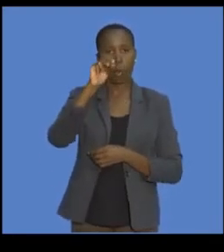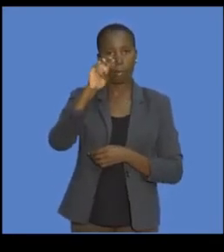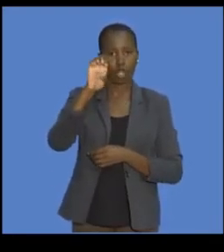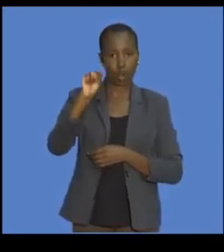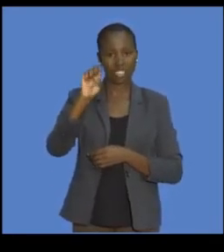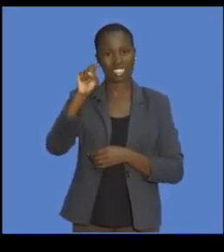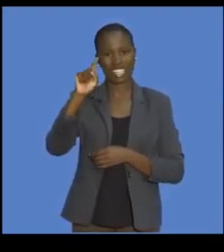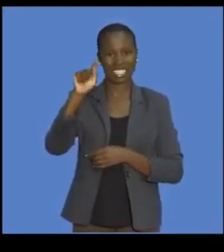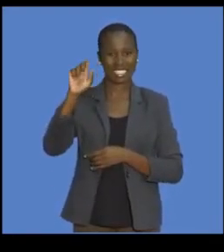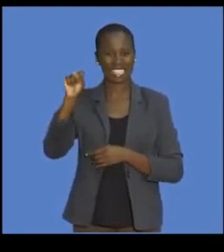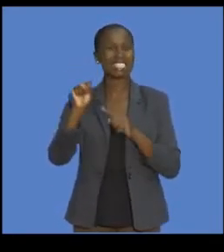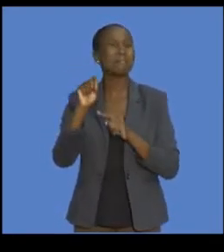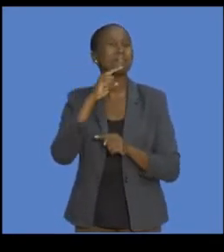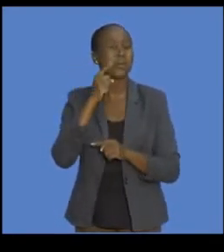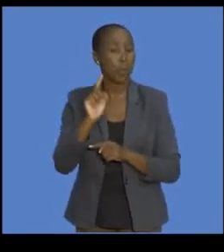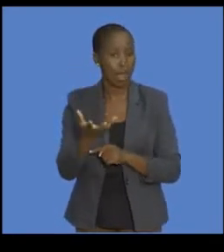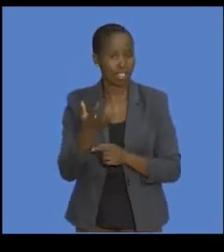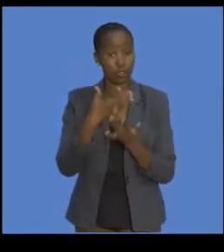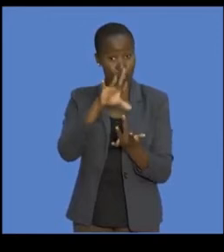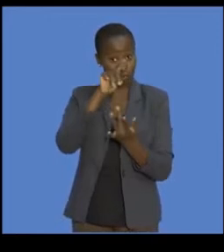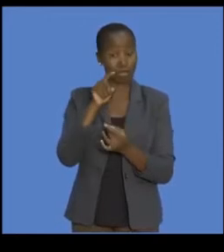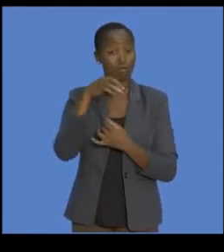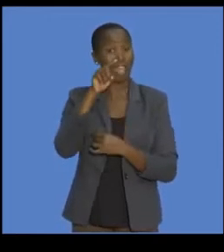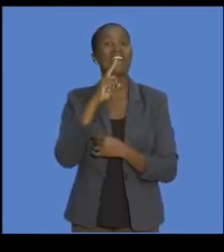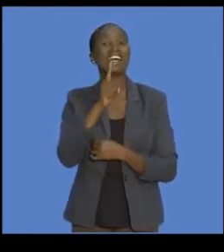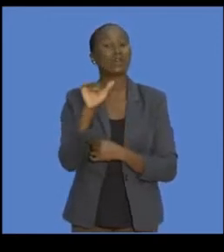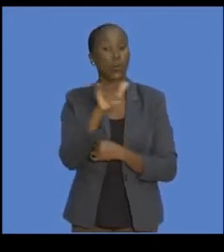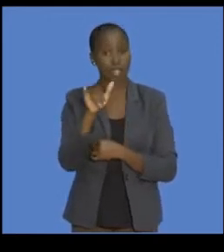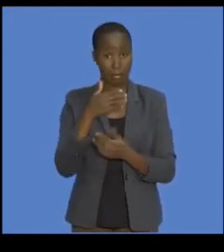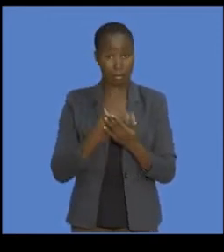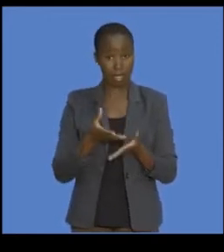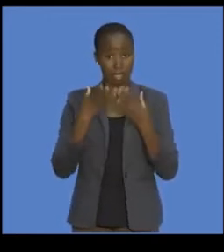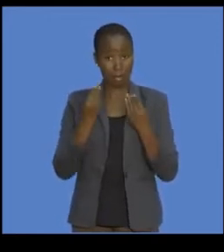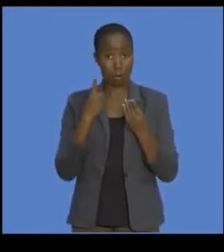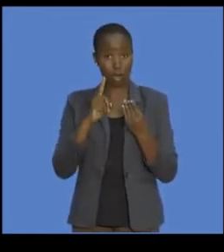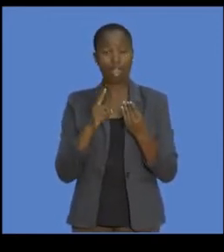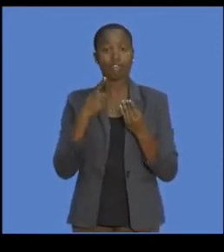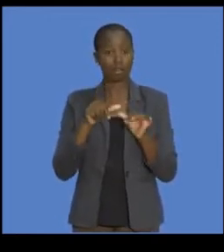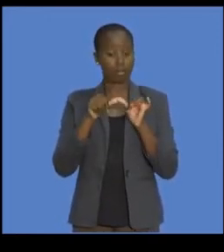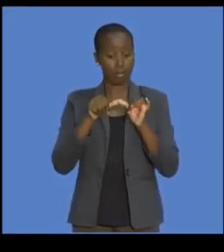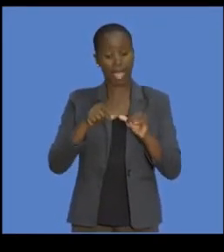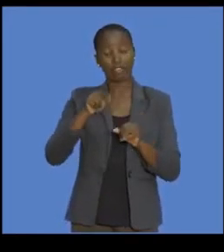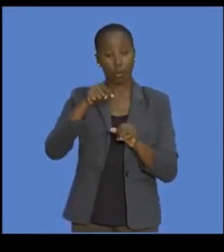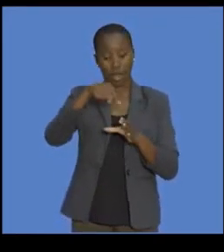Let's choose. Allows for a widely fluctuating internal